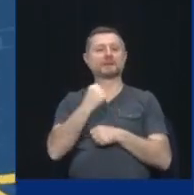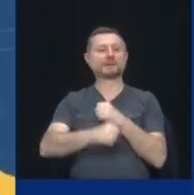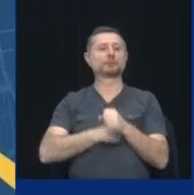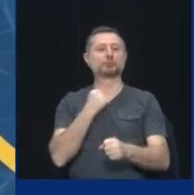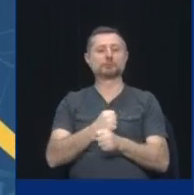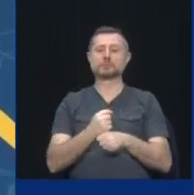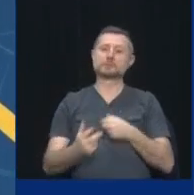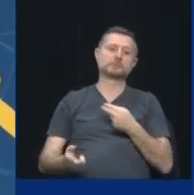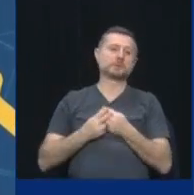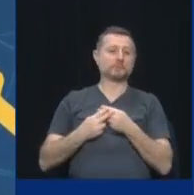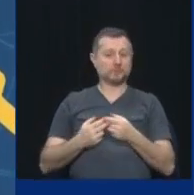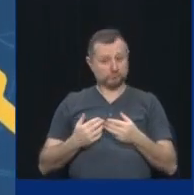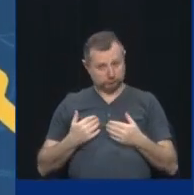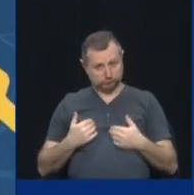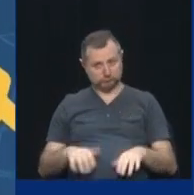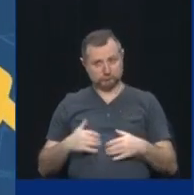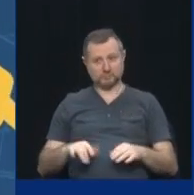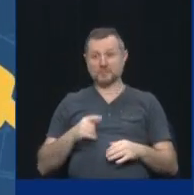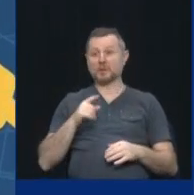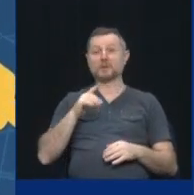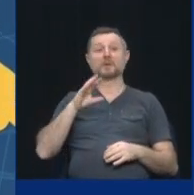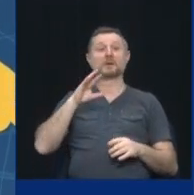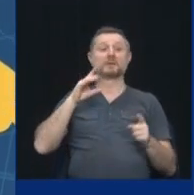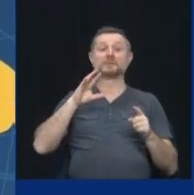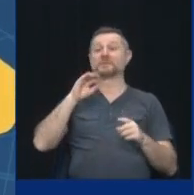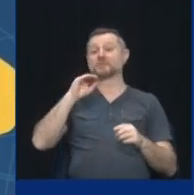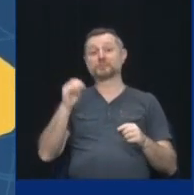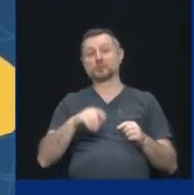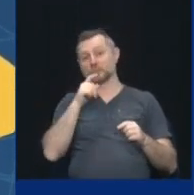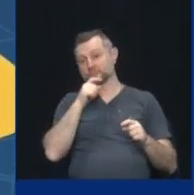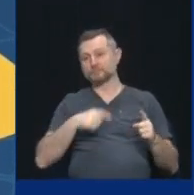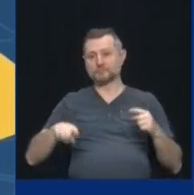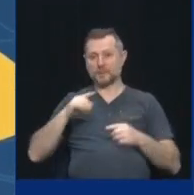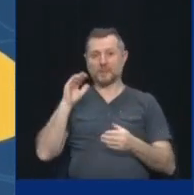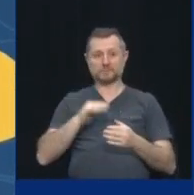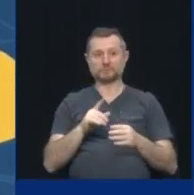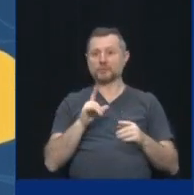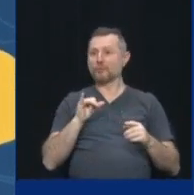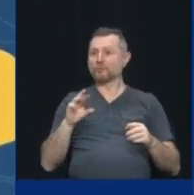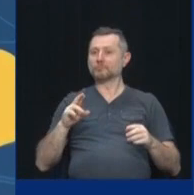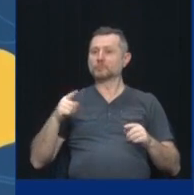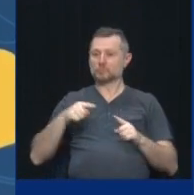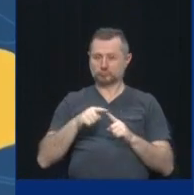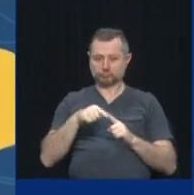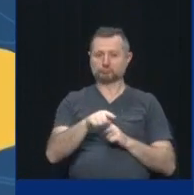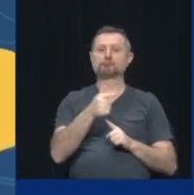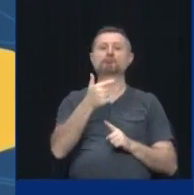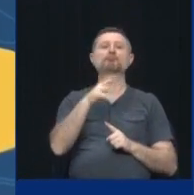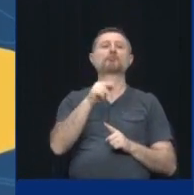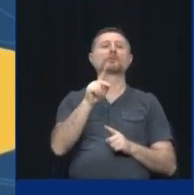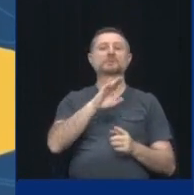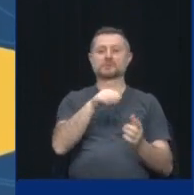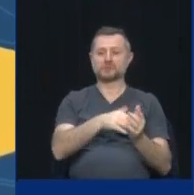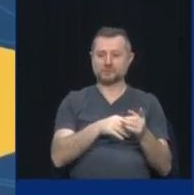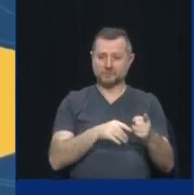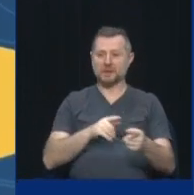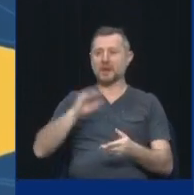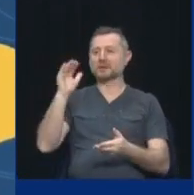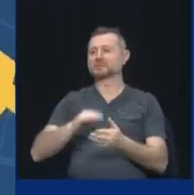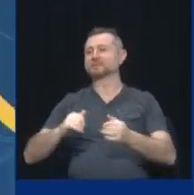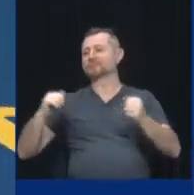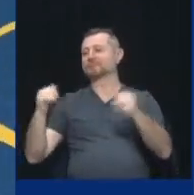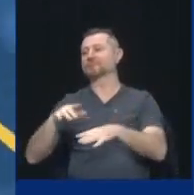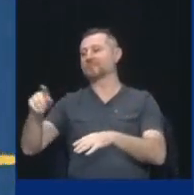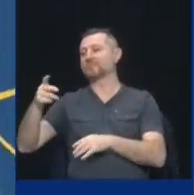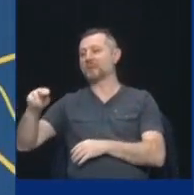Island commuters expected to go to Grand Central, there will be less crowding at Penn Station and on surrounding subway lines. East